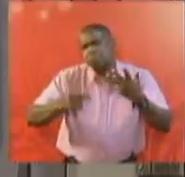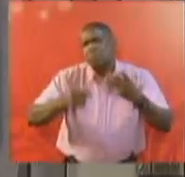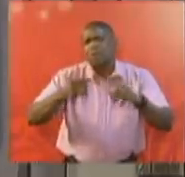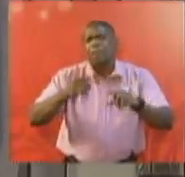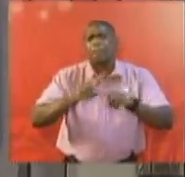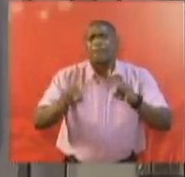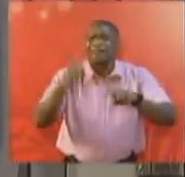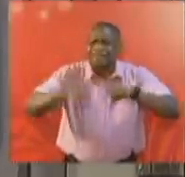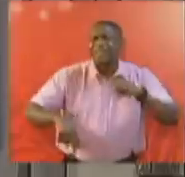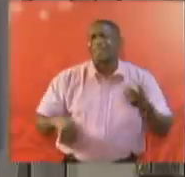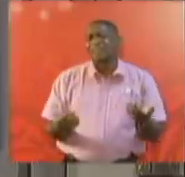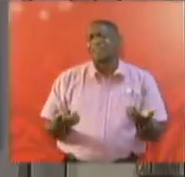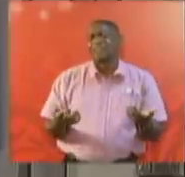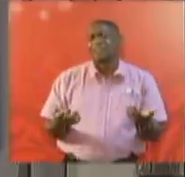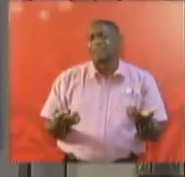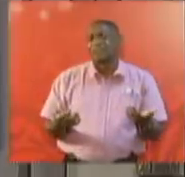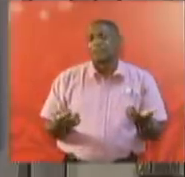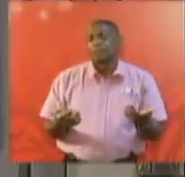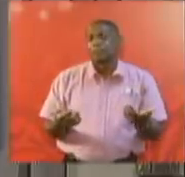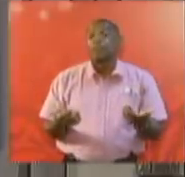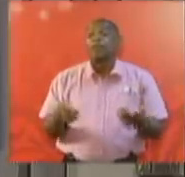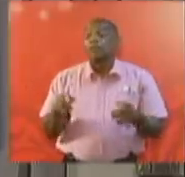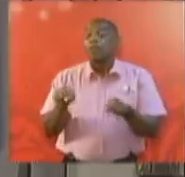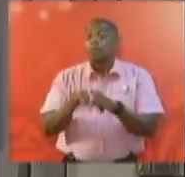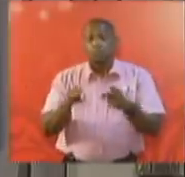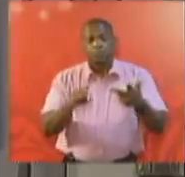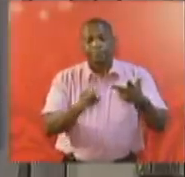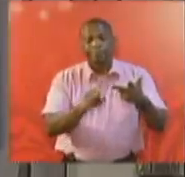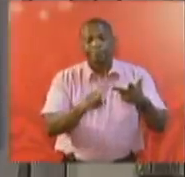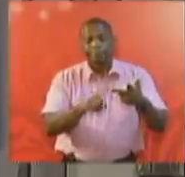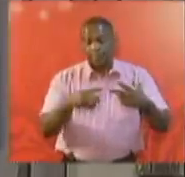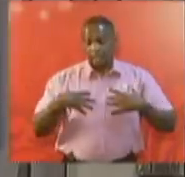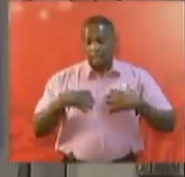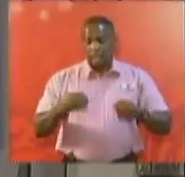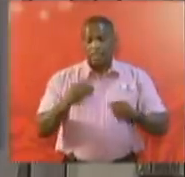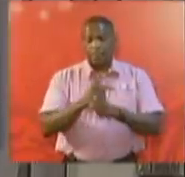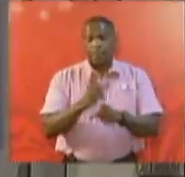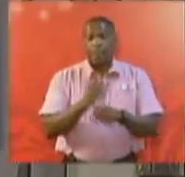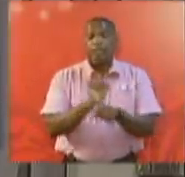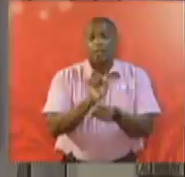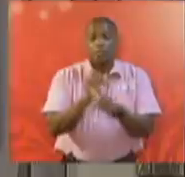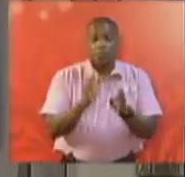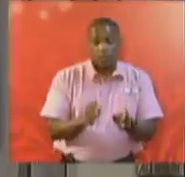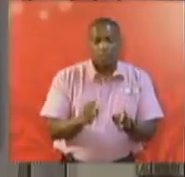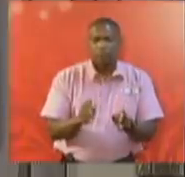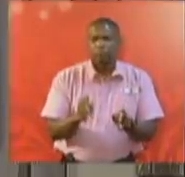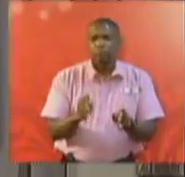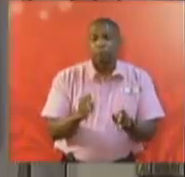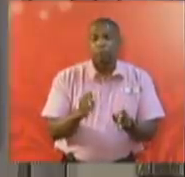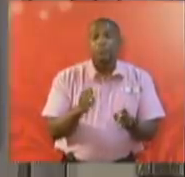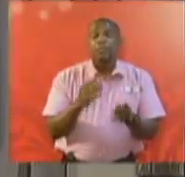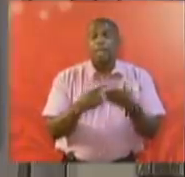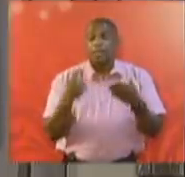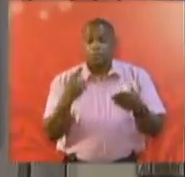workers. Last week, Sunday, I was at Cuba. Yesterday, I toured both Cora and